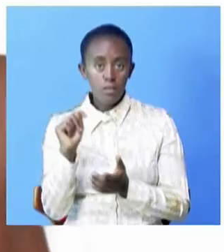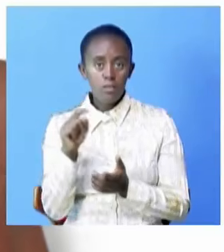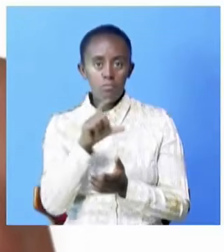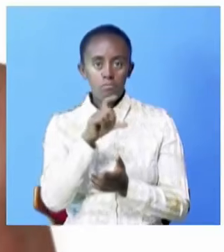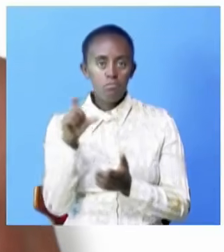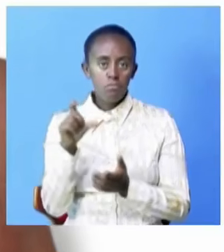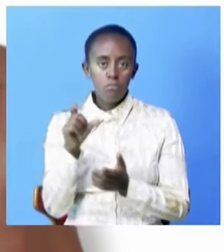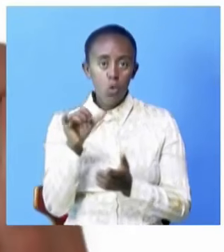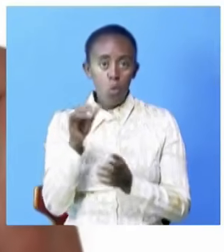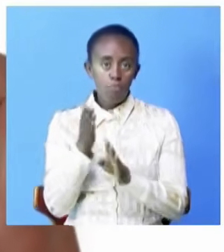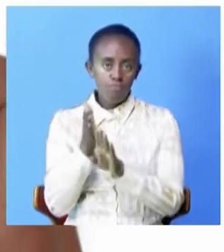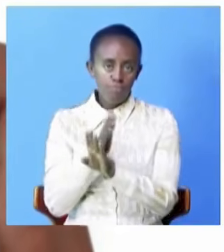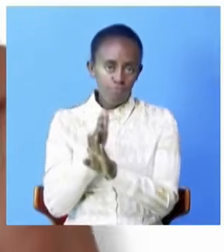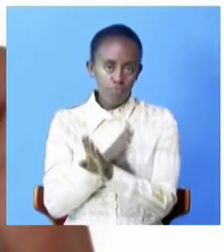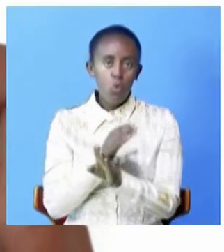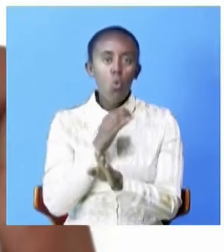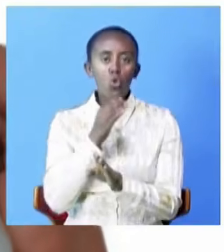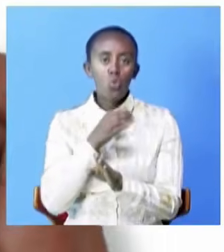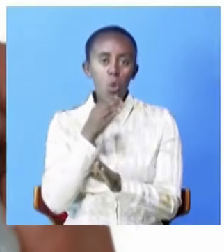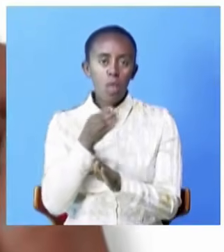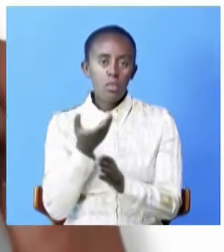before them.